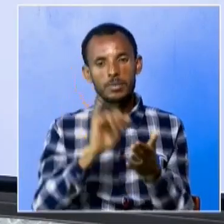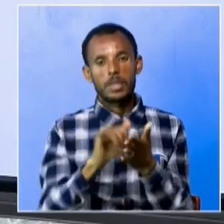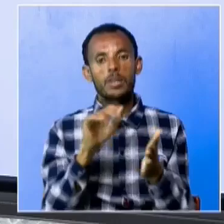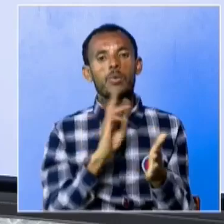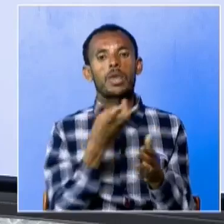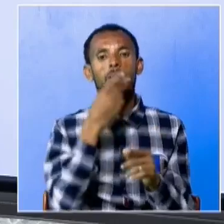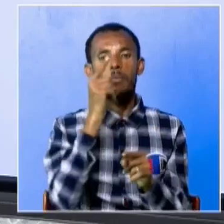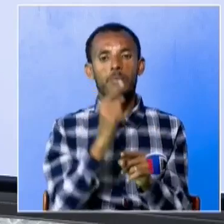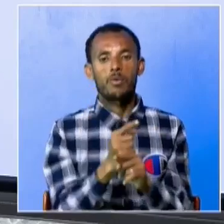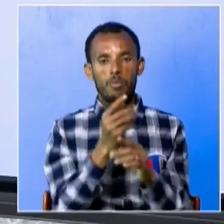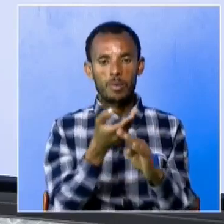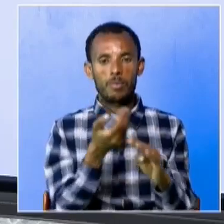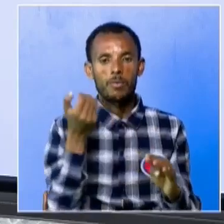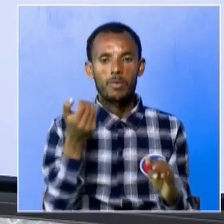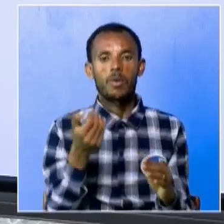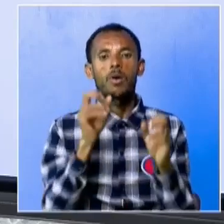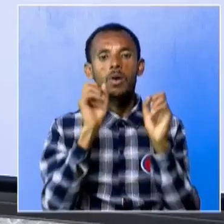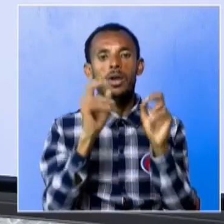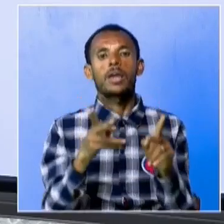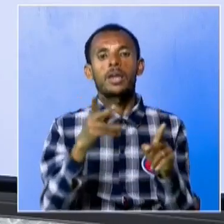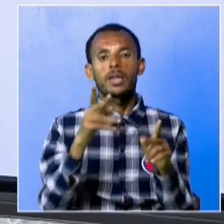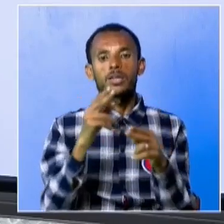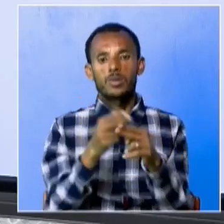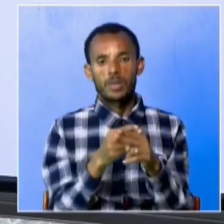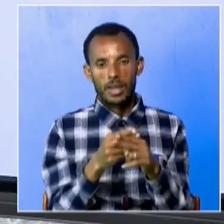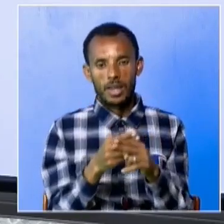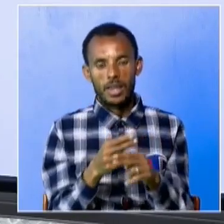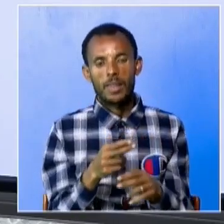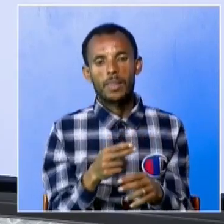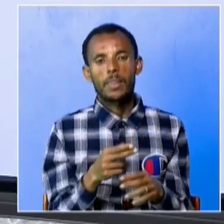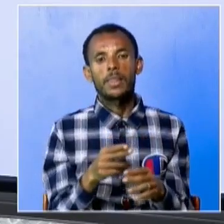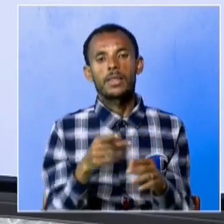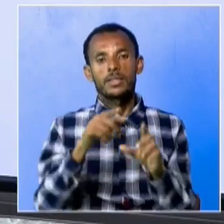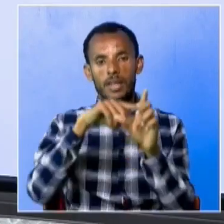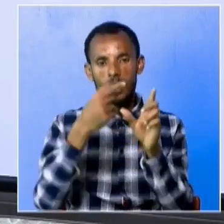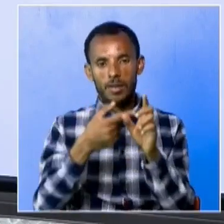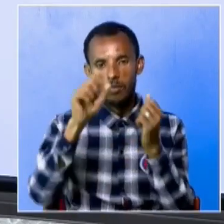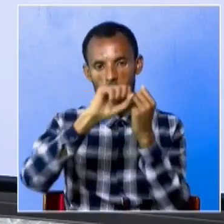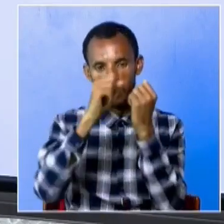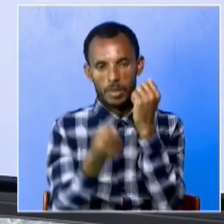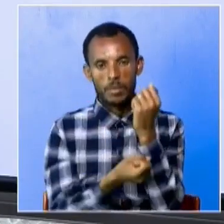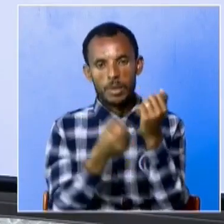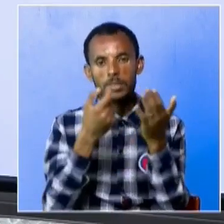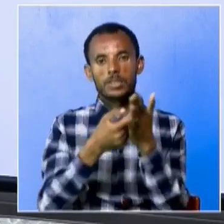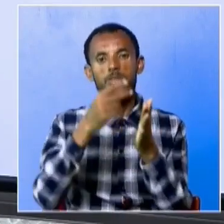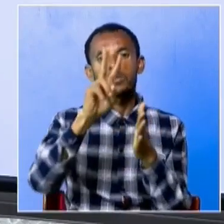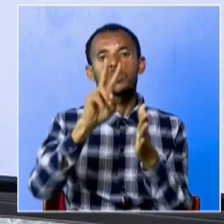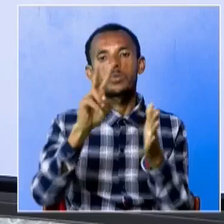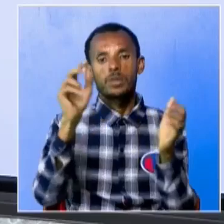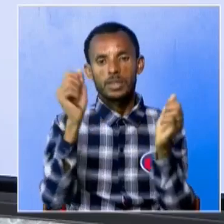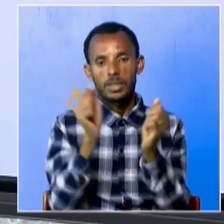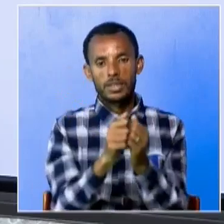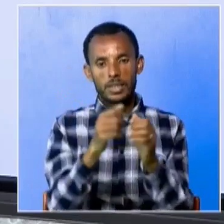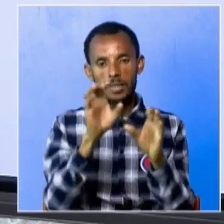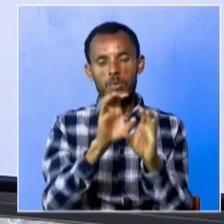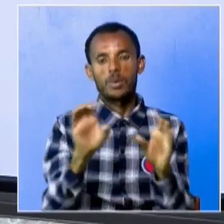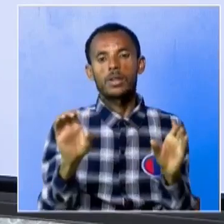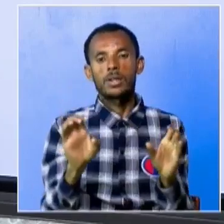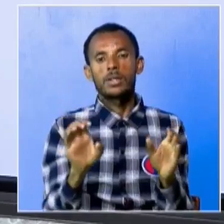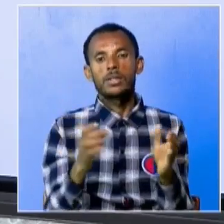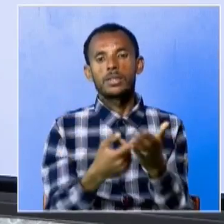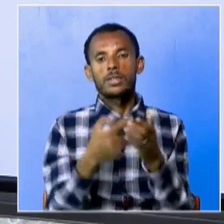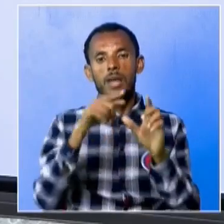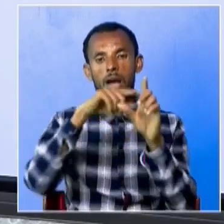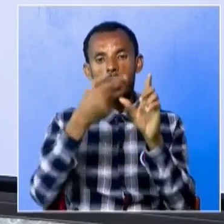we proved before. Okay, shortly, the angle formed by these two intersecting chords, this